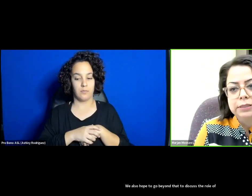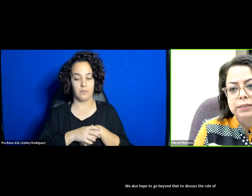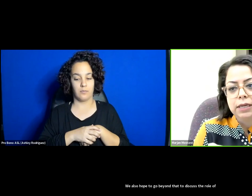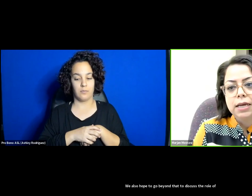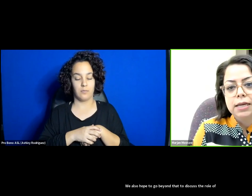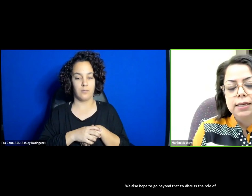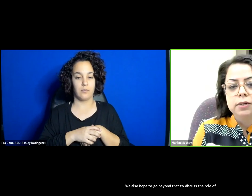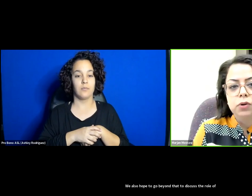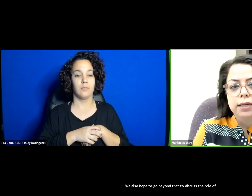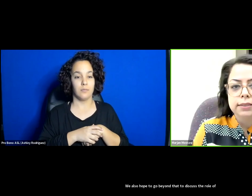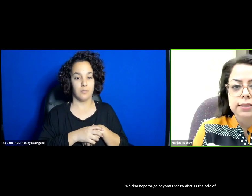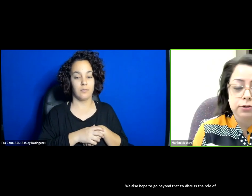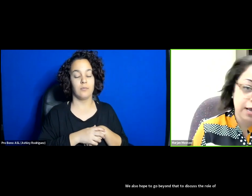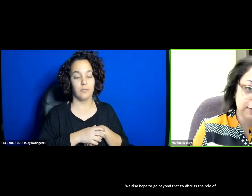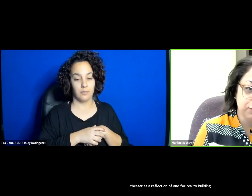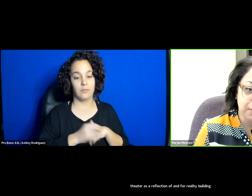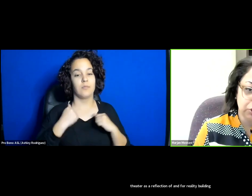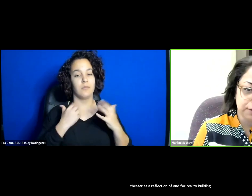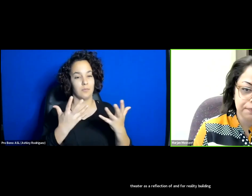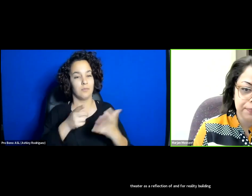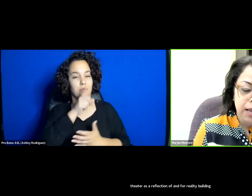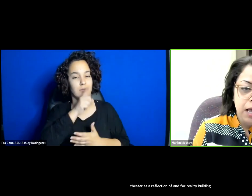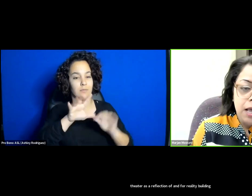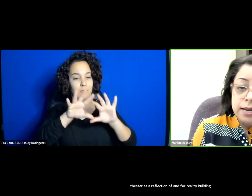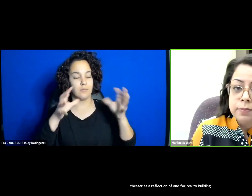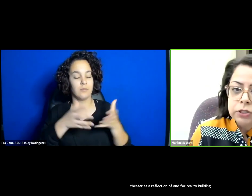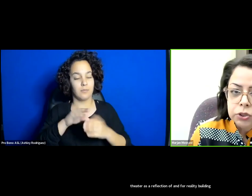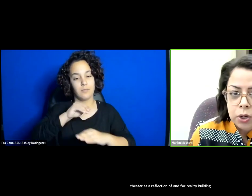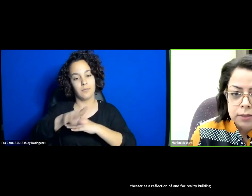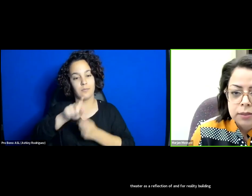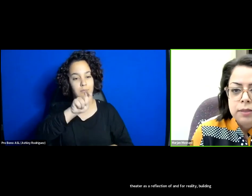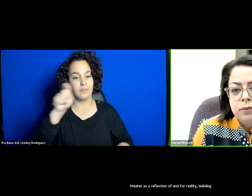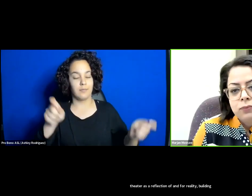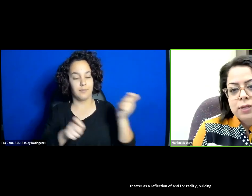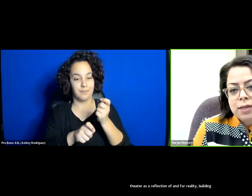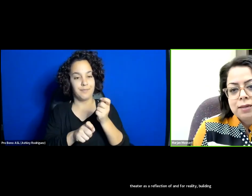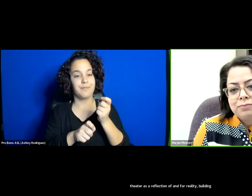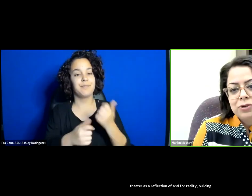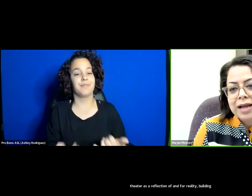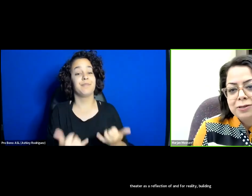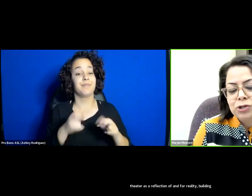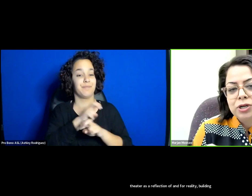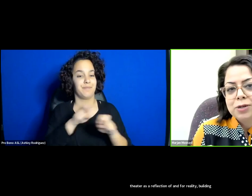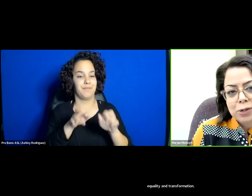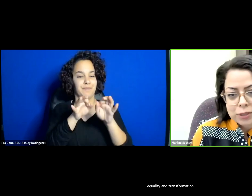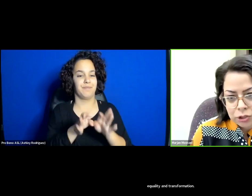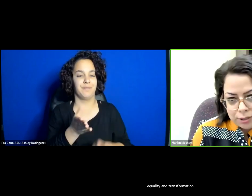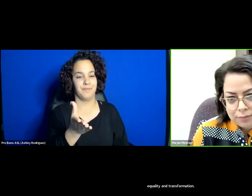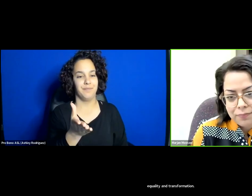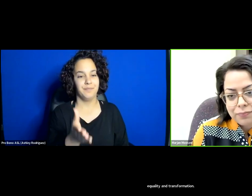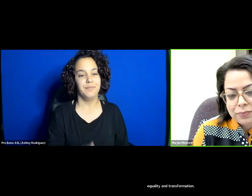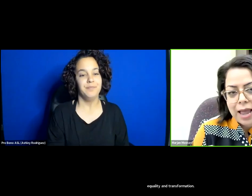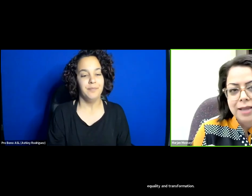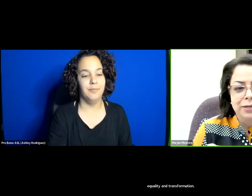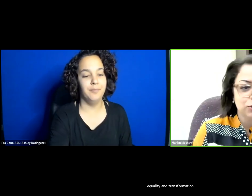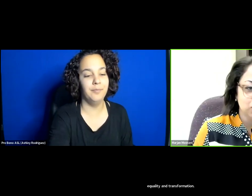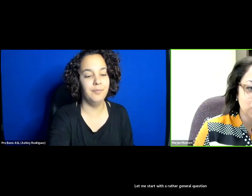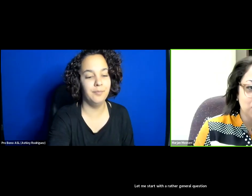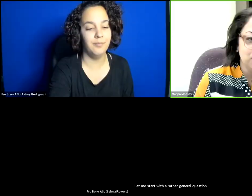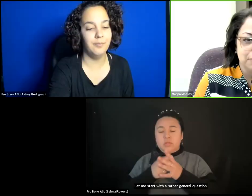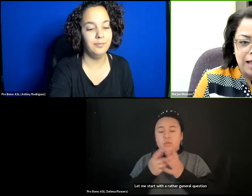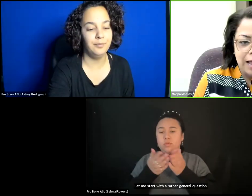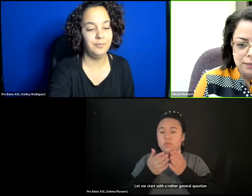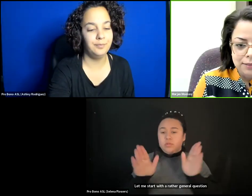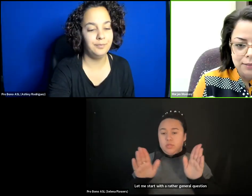reality building equality and transformation. Let me start with a rather general question addressed